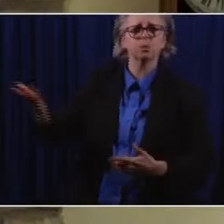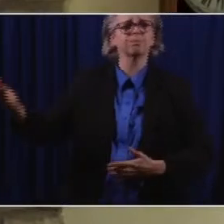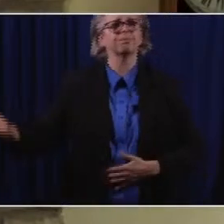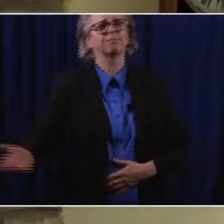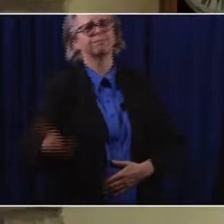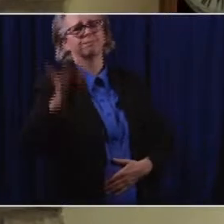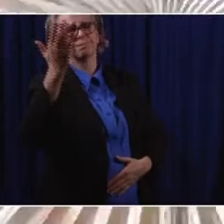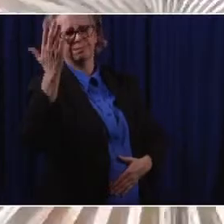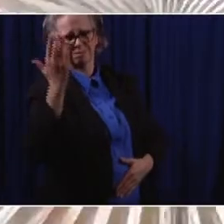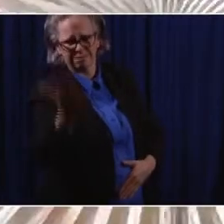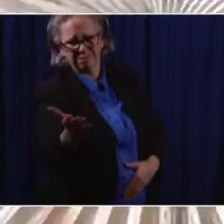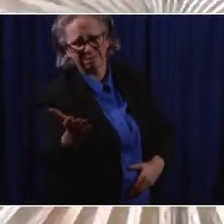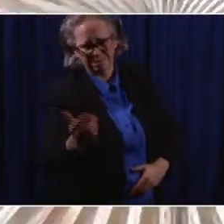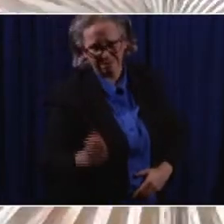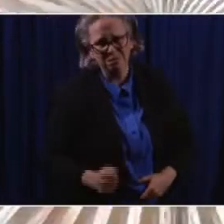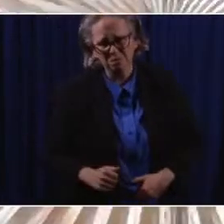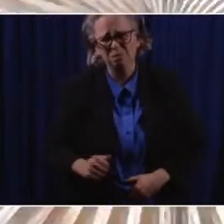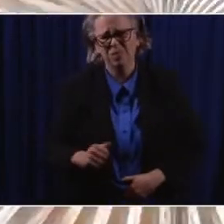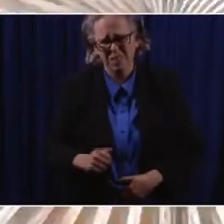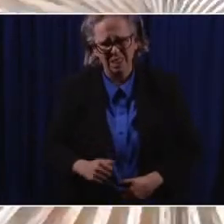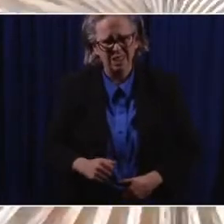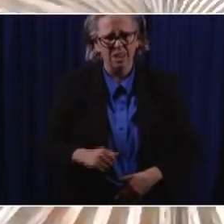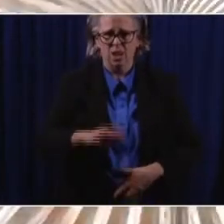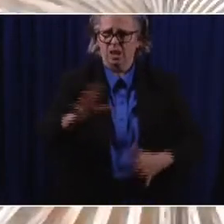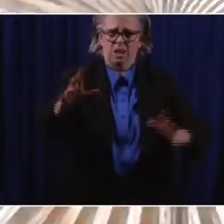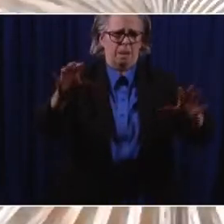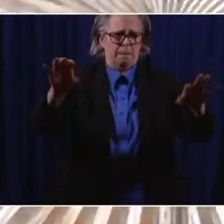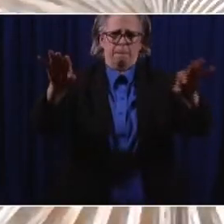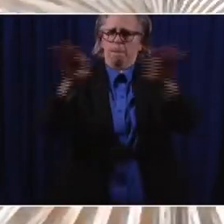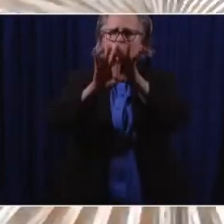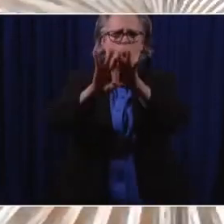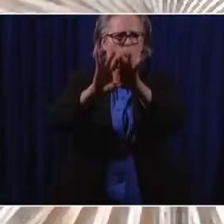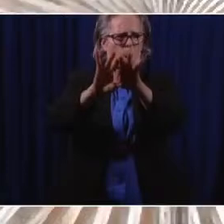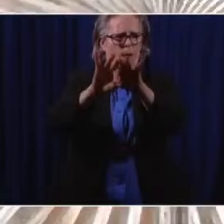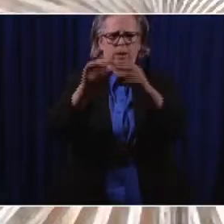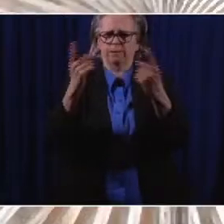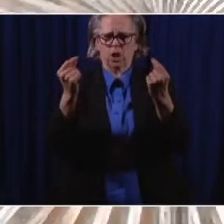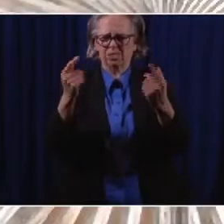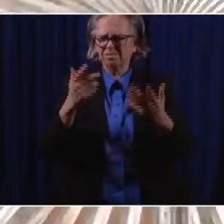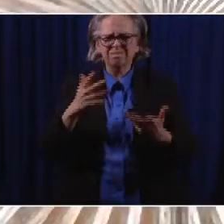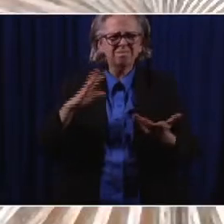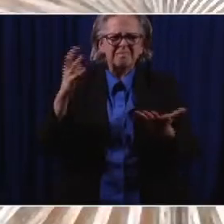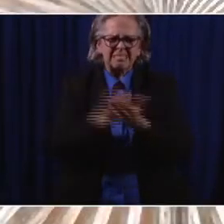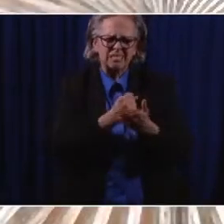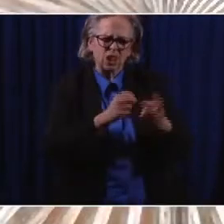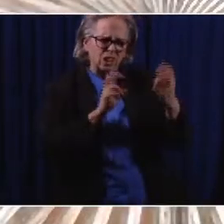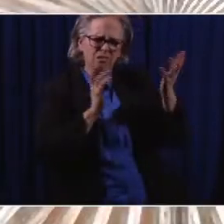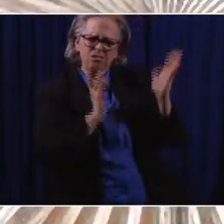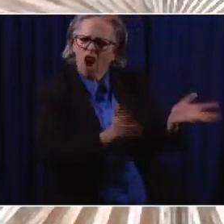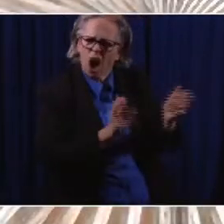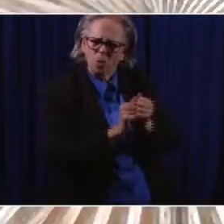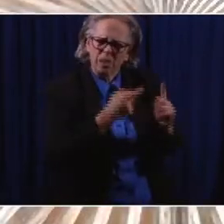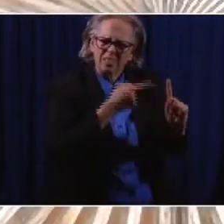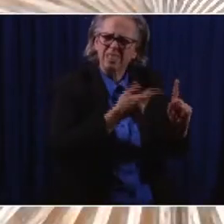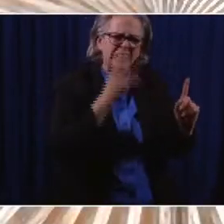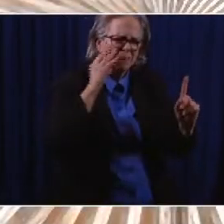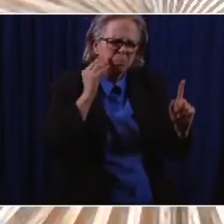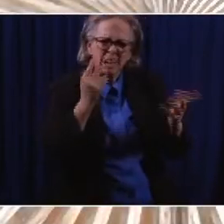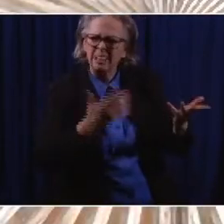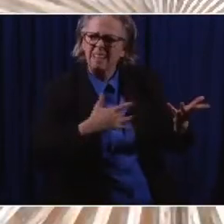One of the best things that you can do is really talk to somebody about what you're experiencing and recognize